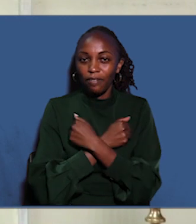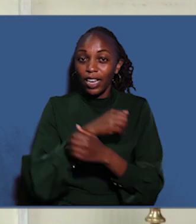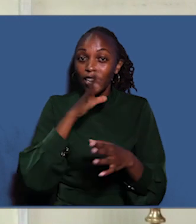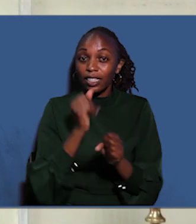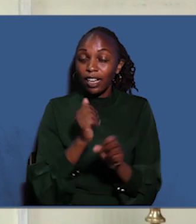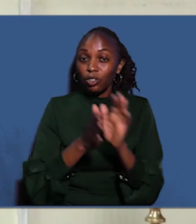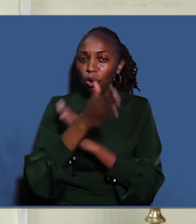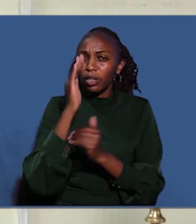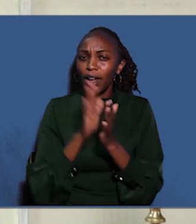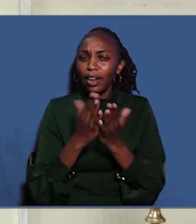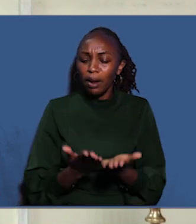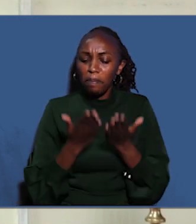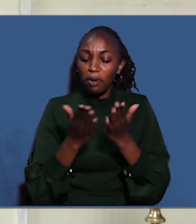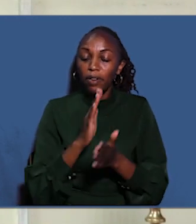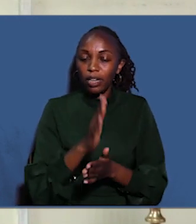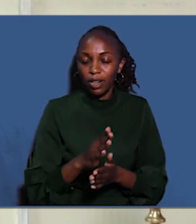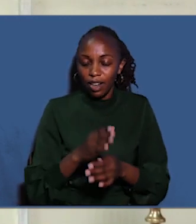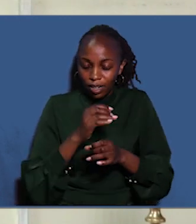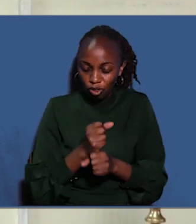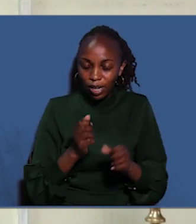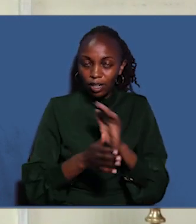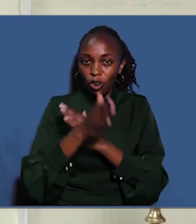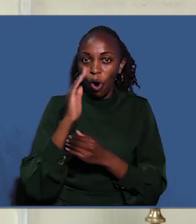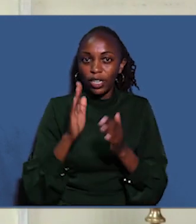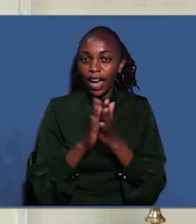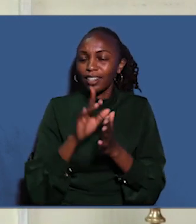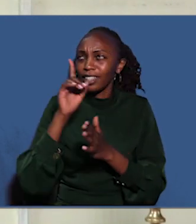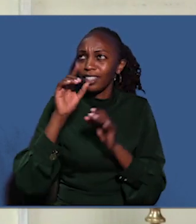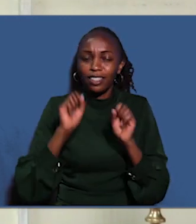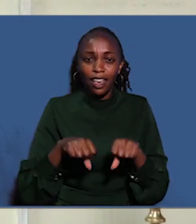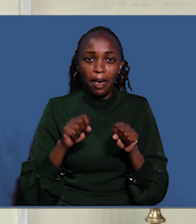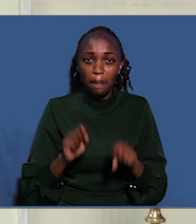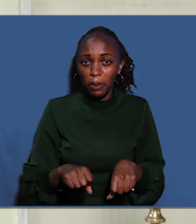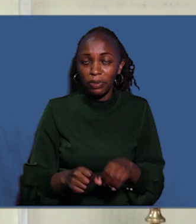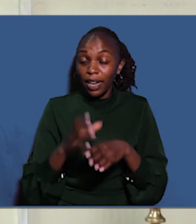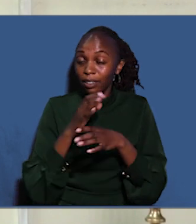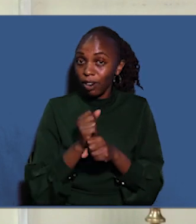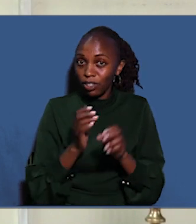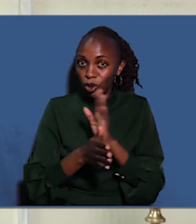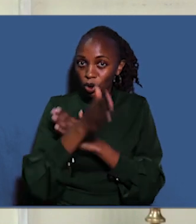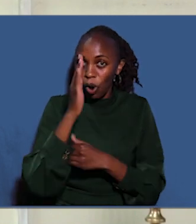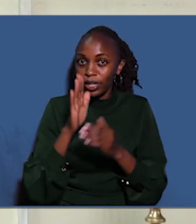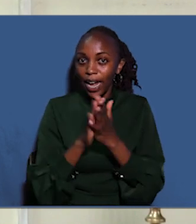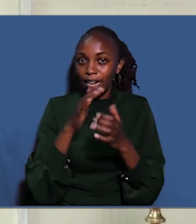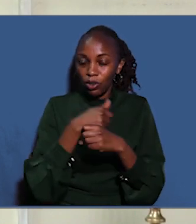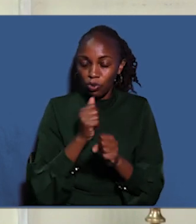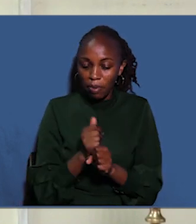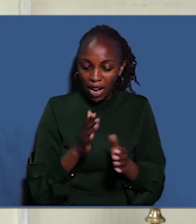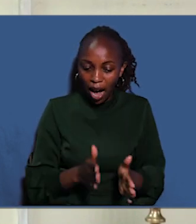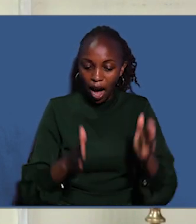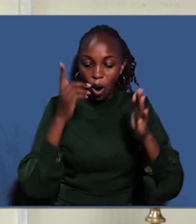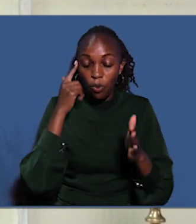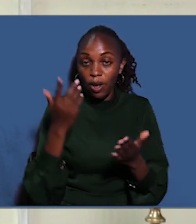will provide. Trust God, he is able. Trust God, He will make a way for